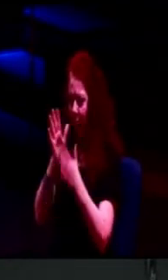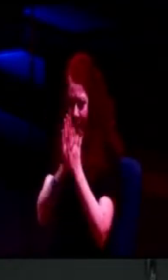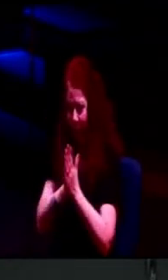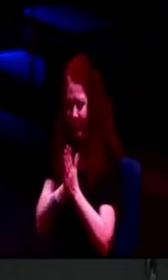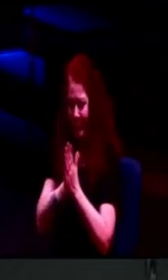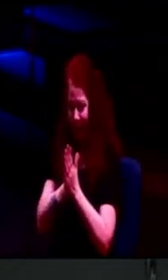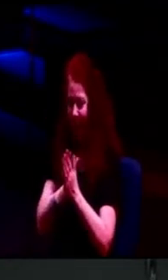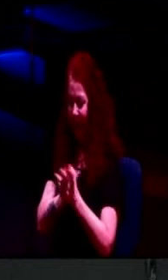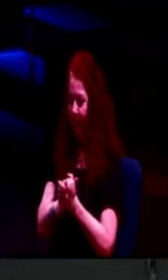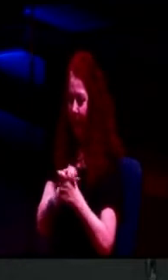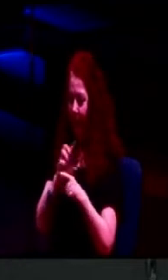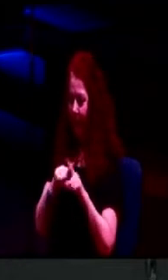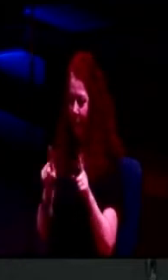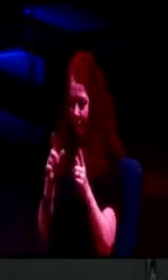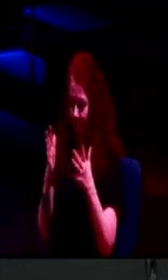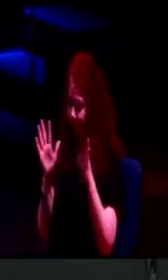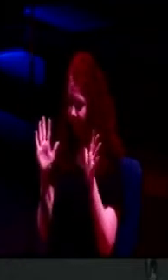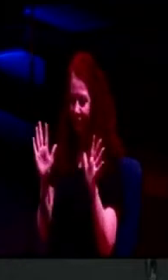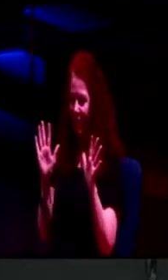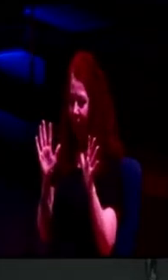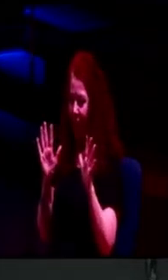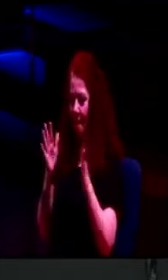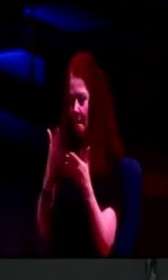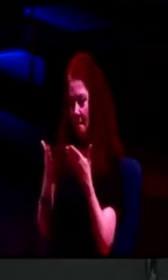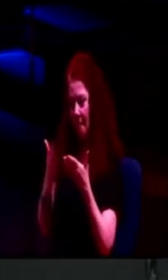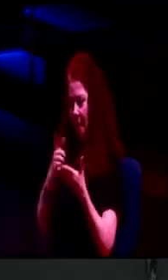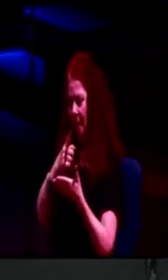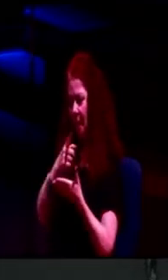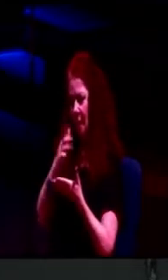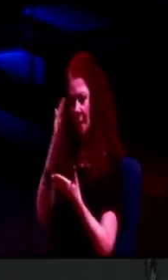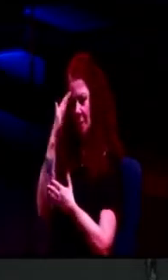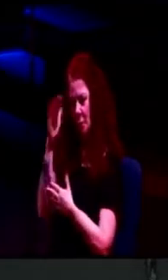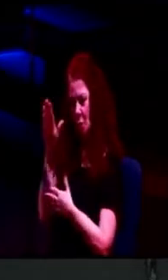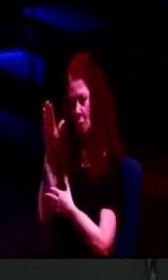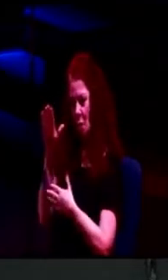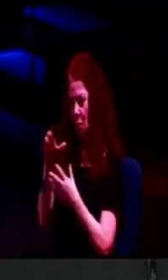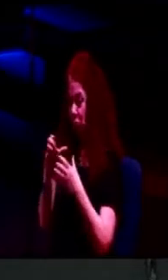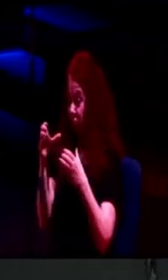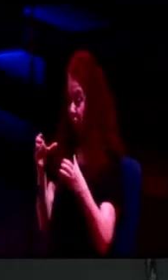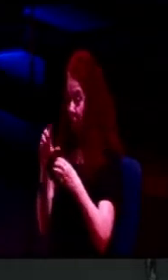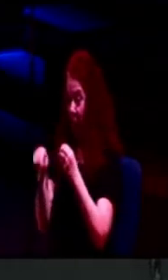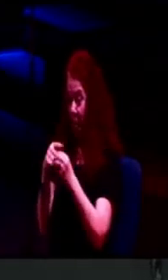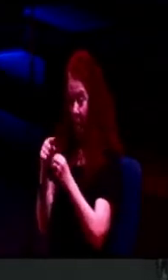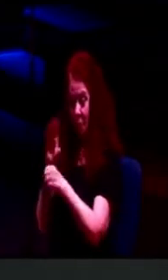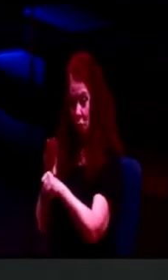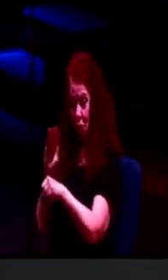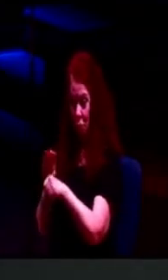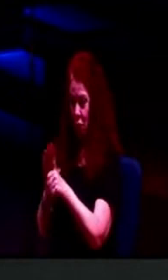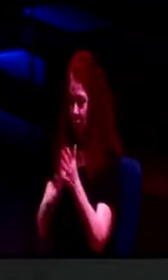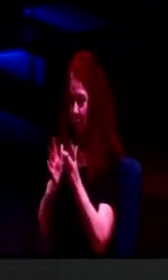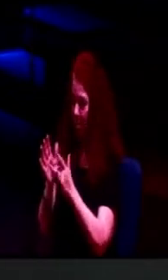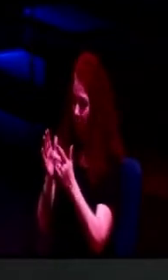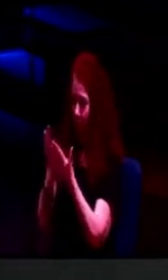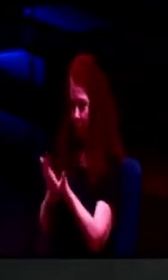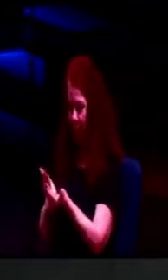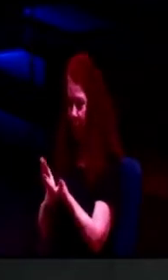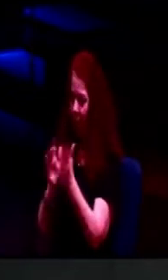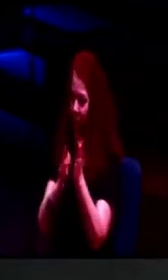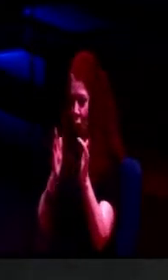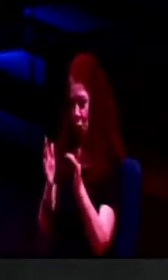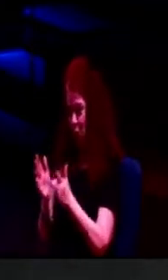For whatever reason, maybe you've not heard a lot about church, you haven't heard a lot about what was going on with church, and you're just here because somebody invited